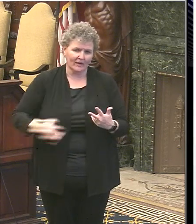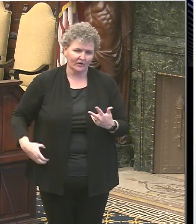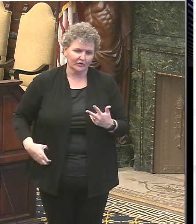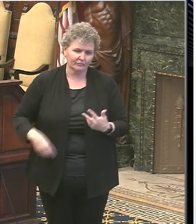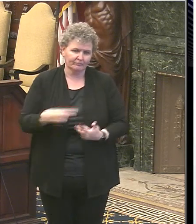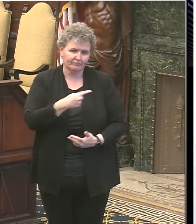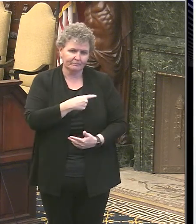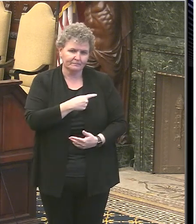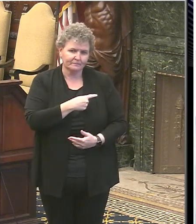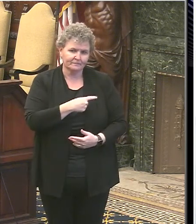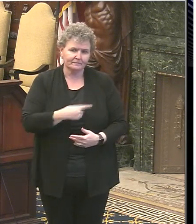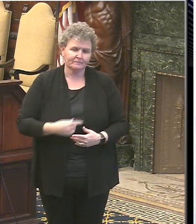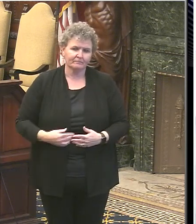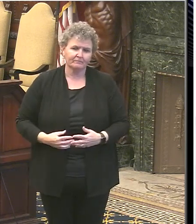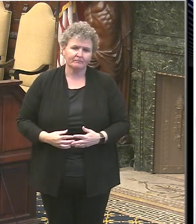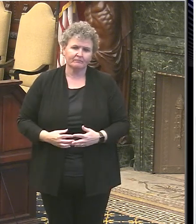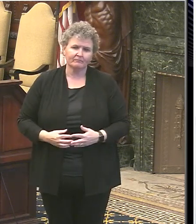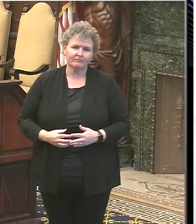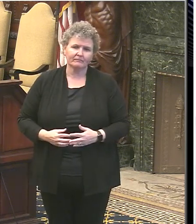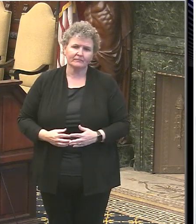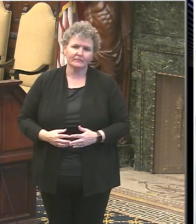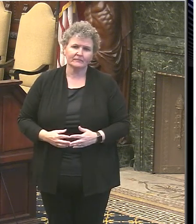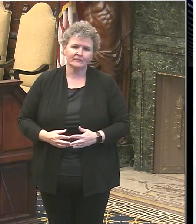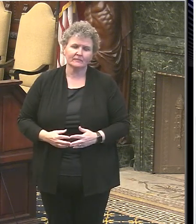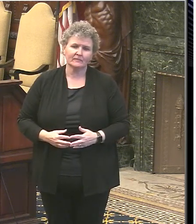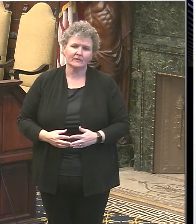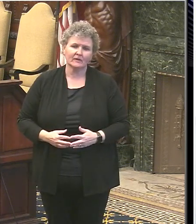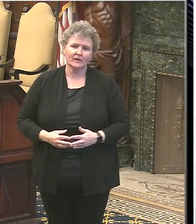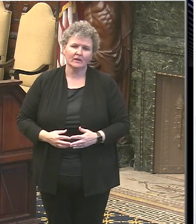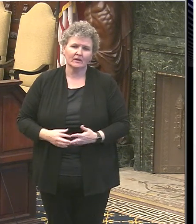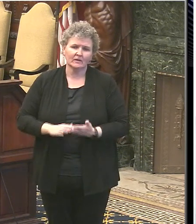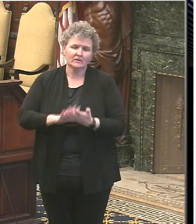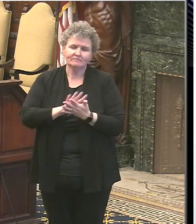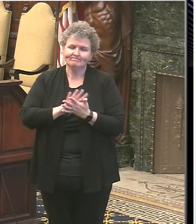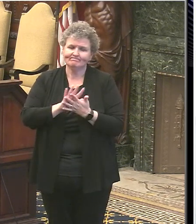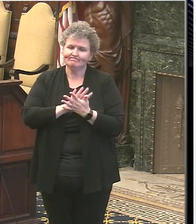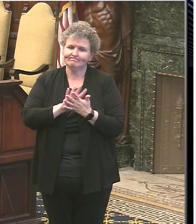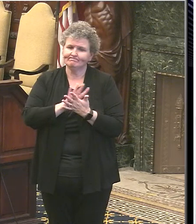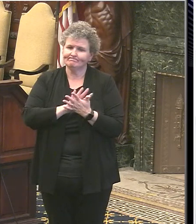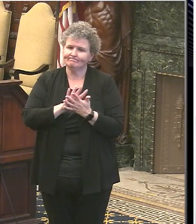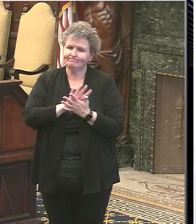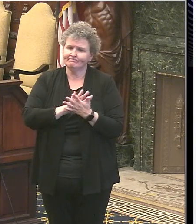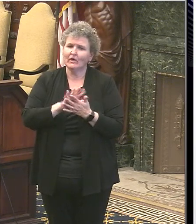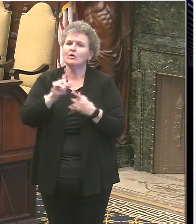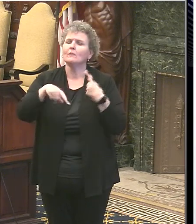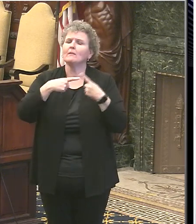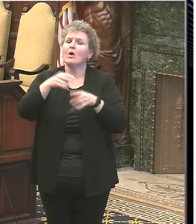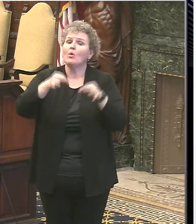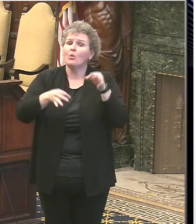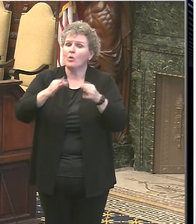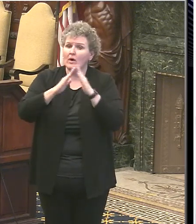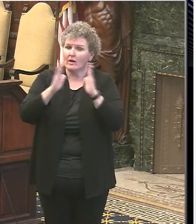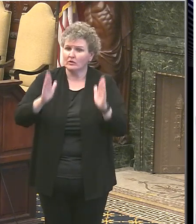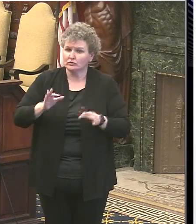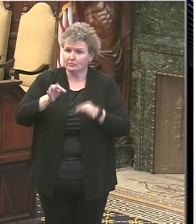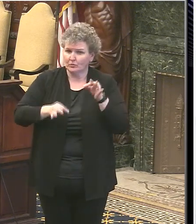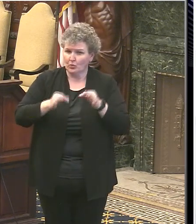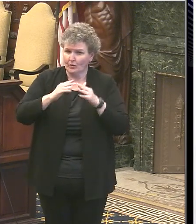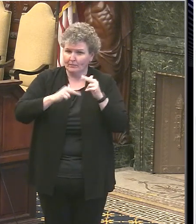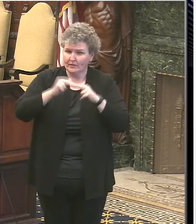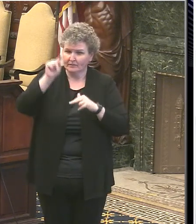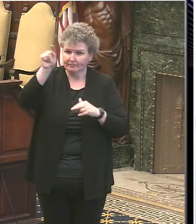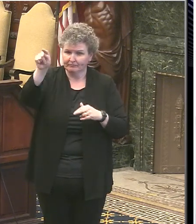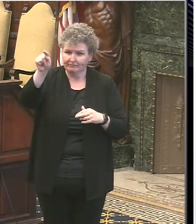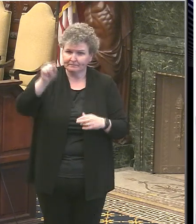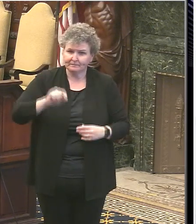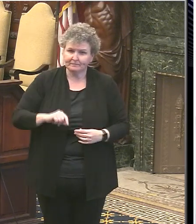Today, Donahue Peebles, he's the guy with the family court building, says you guys canceled his contract unfairly. Any